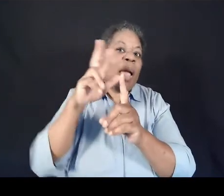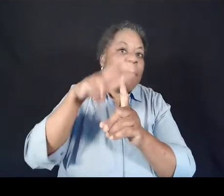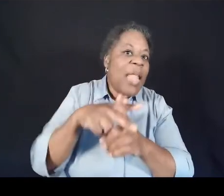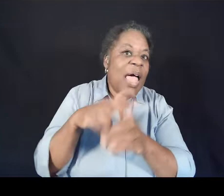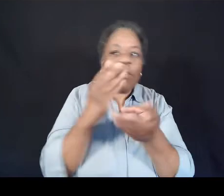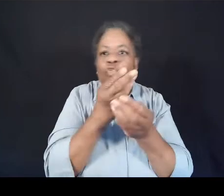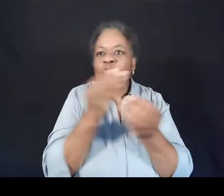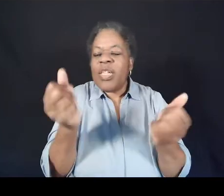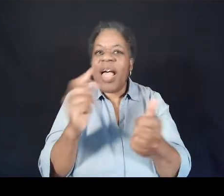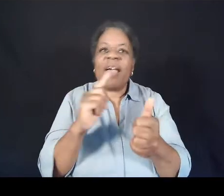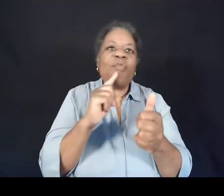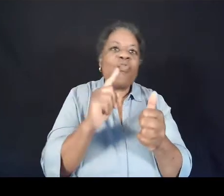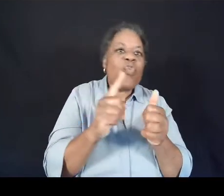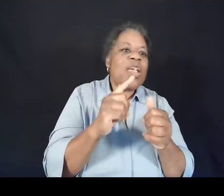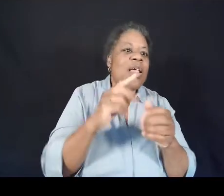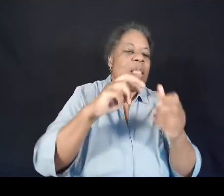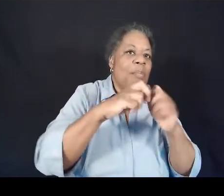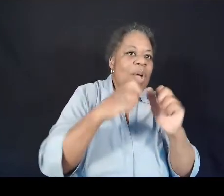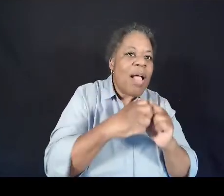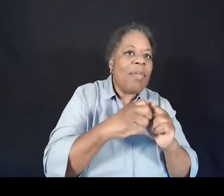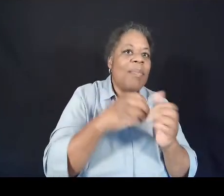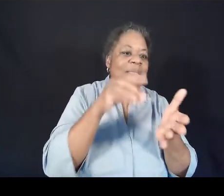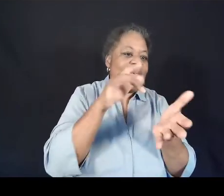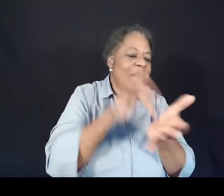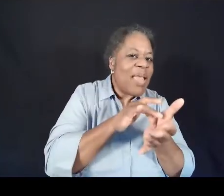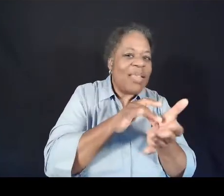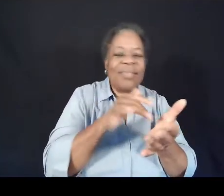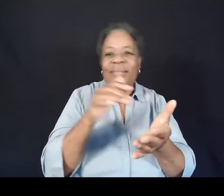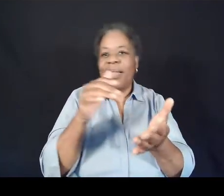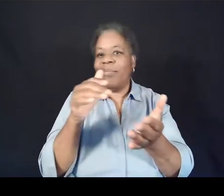or industry or finance or technology.